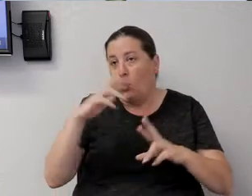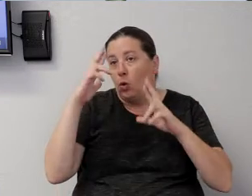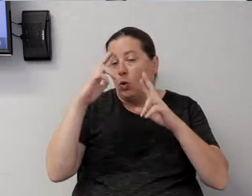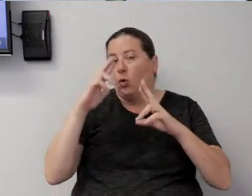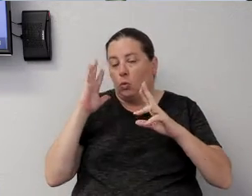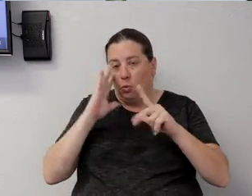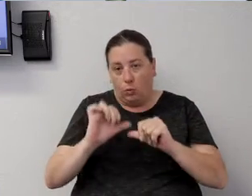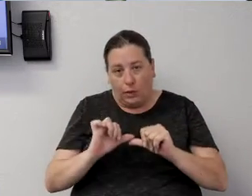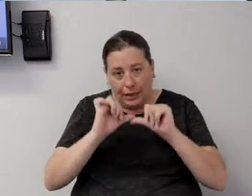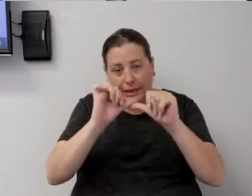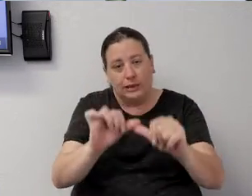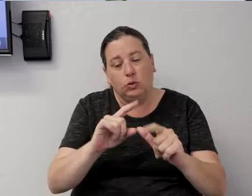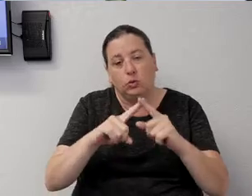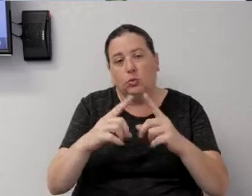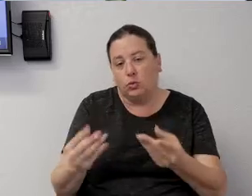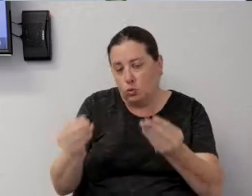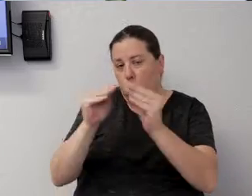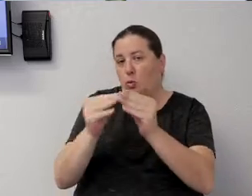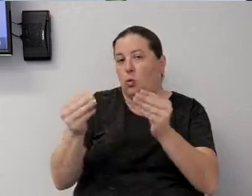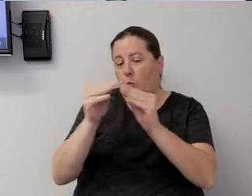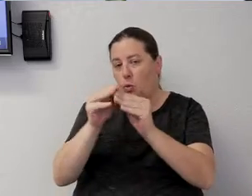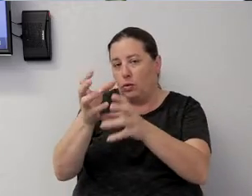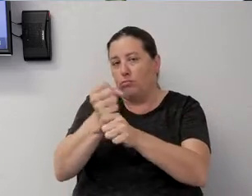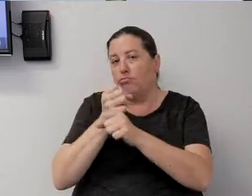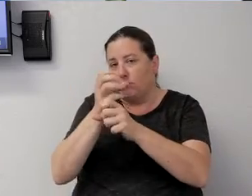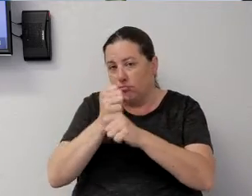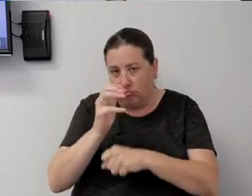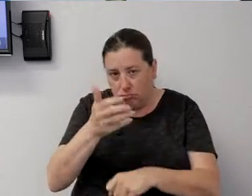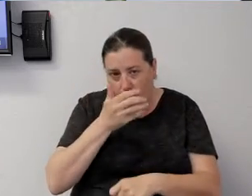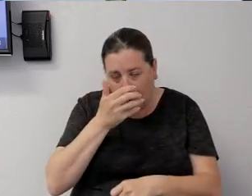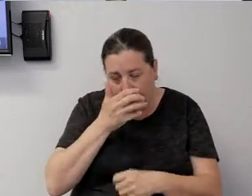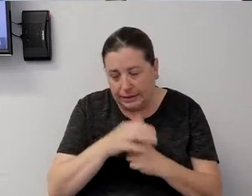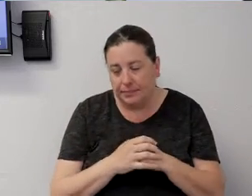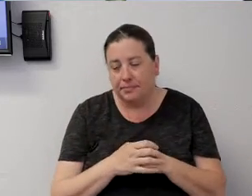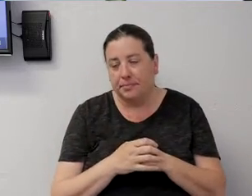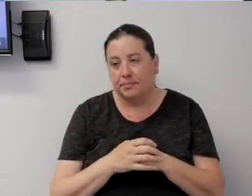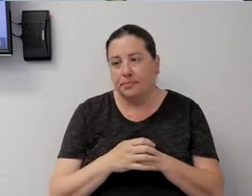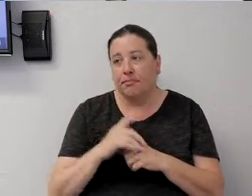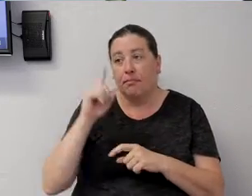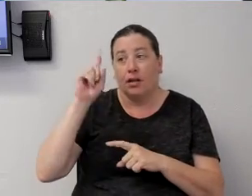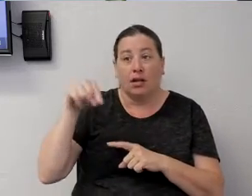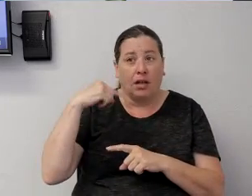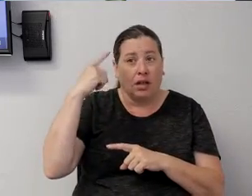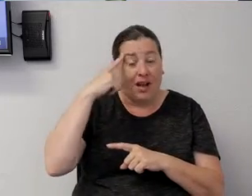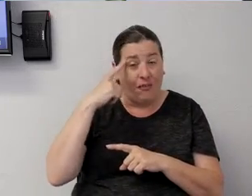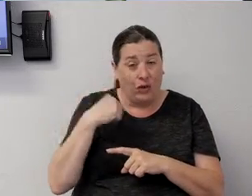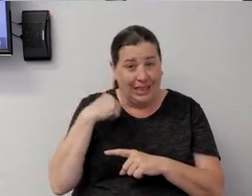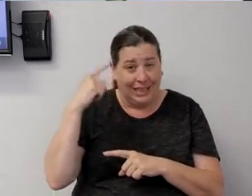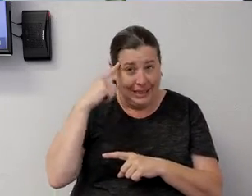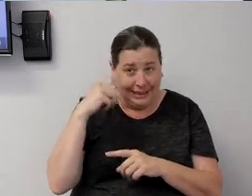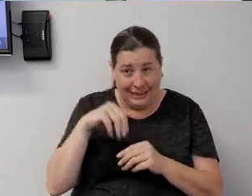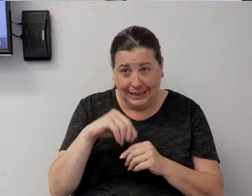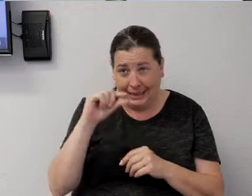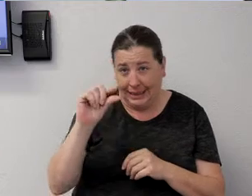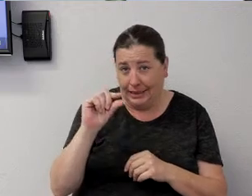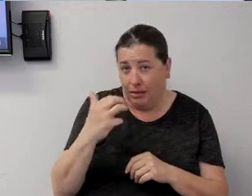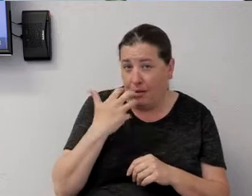continue to get more and more masks. The governor, who I think is in a little hot water right